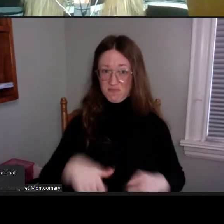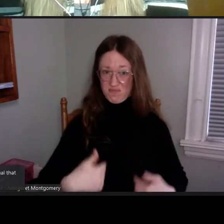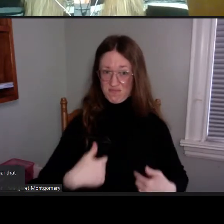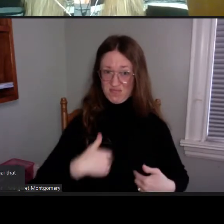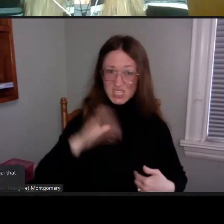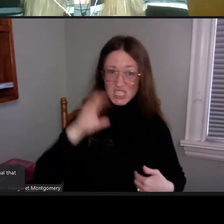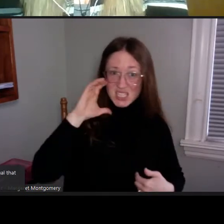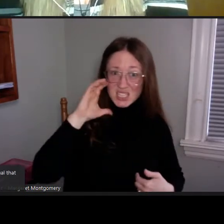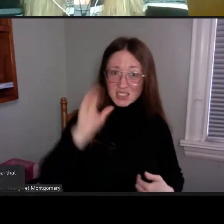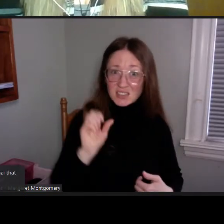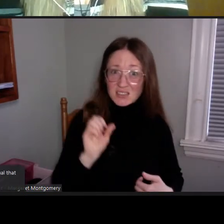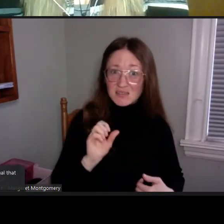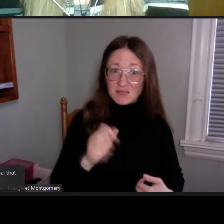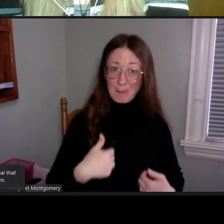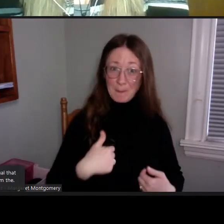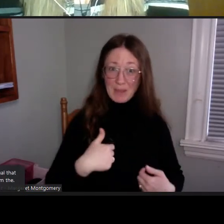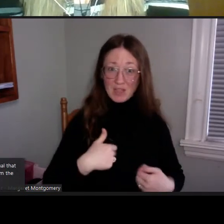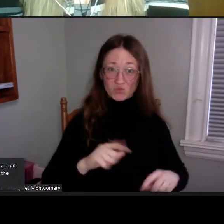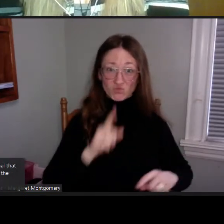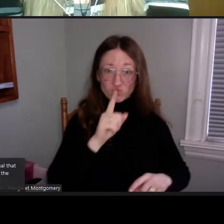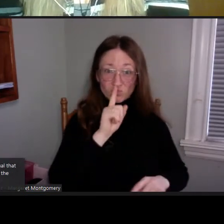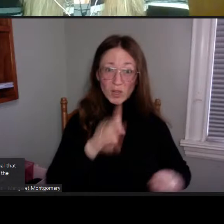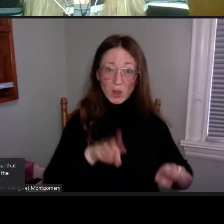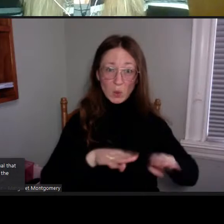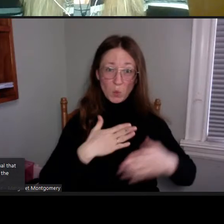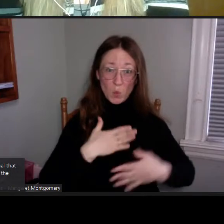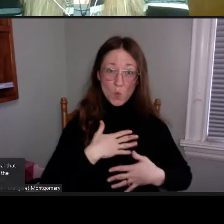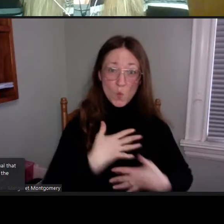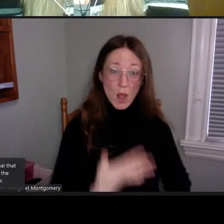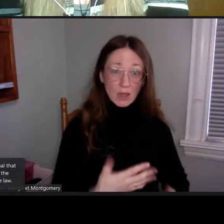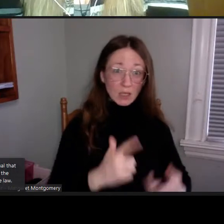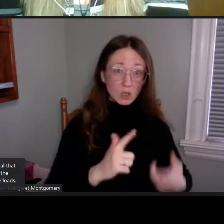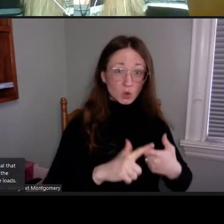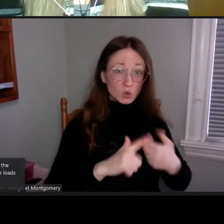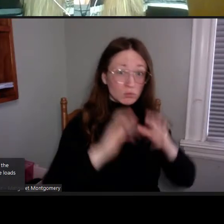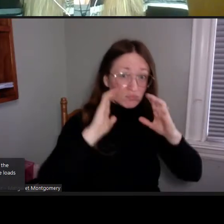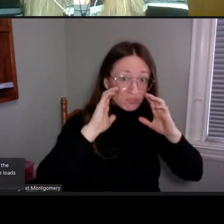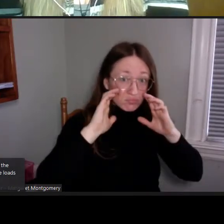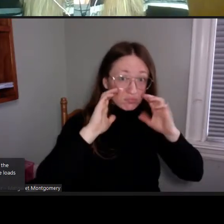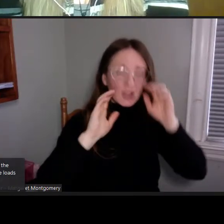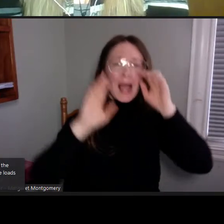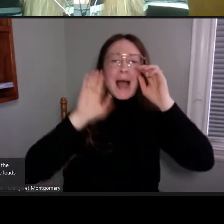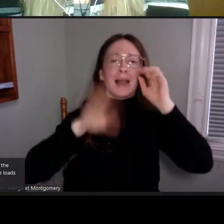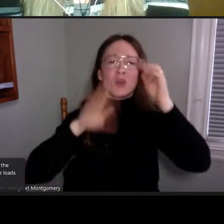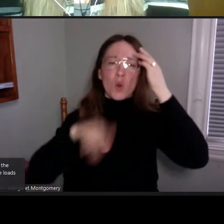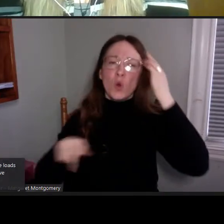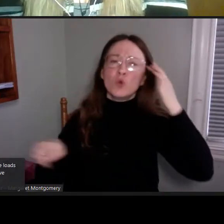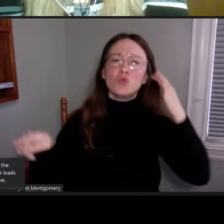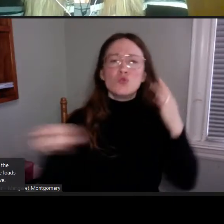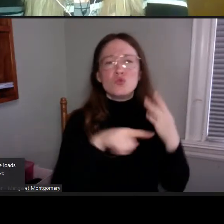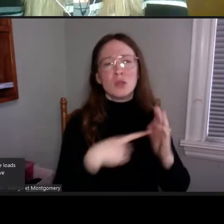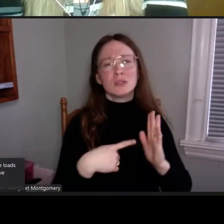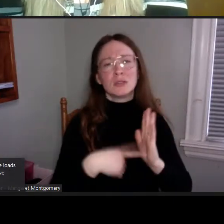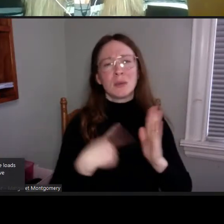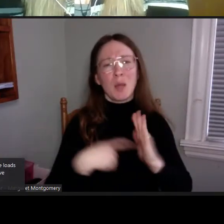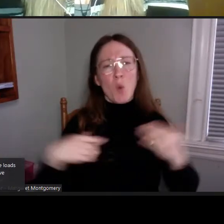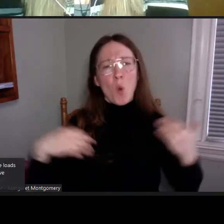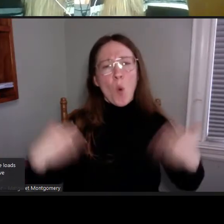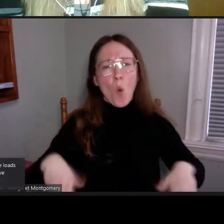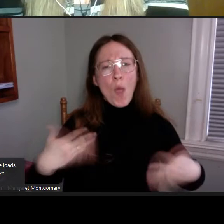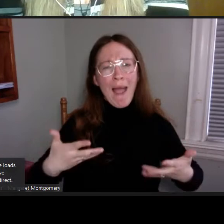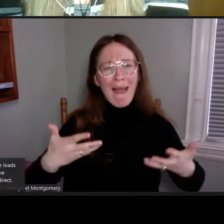door? And I understand in the counseling field, you could have huge caseloads and you're under a lot of pressure to move people along and get them to the